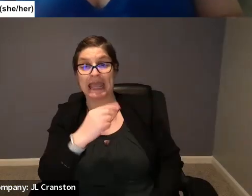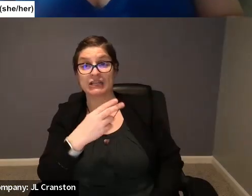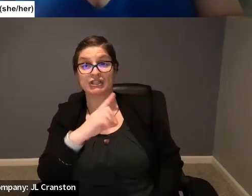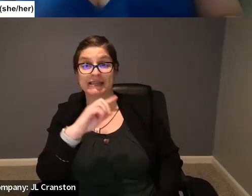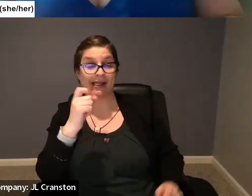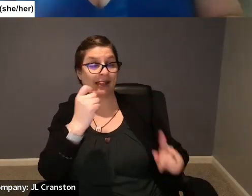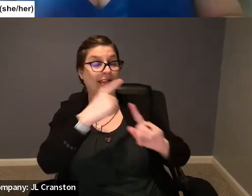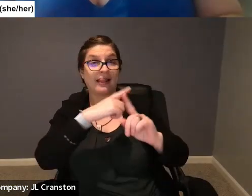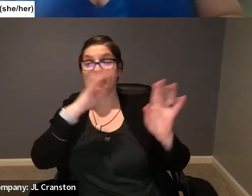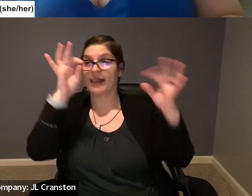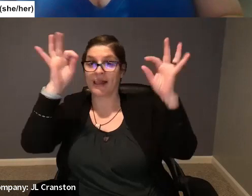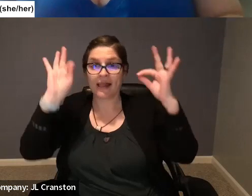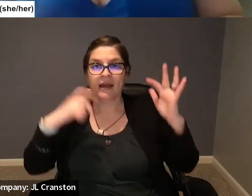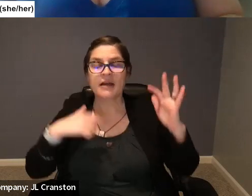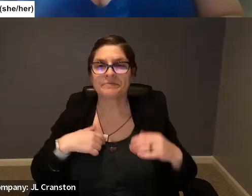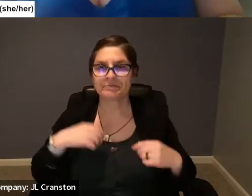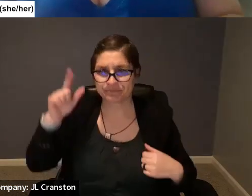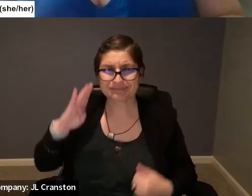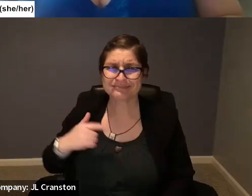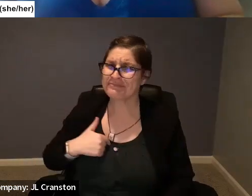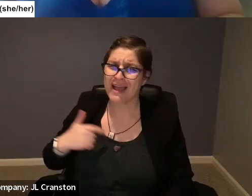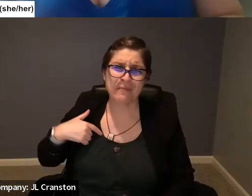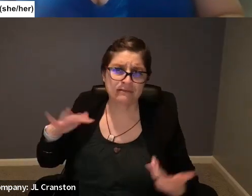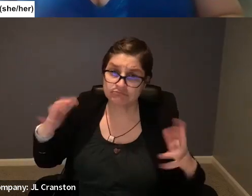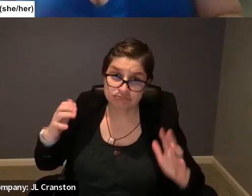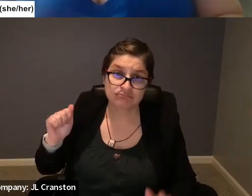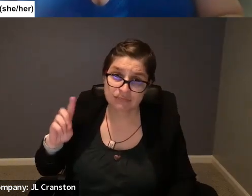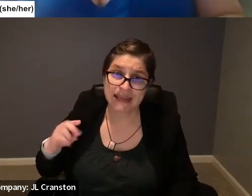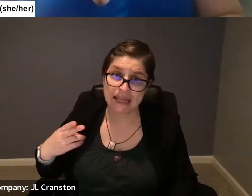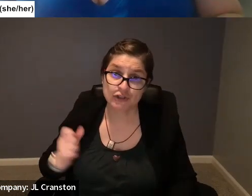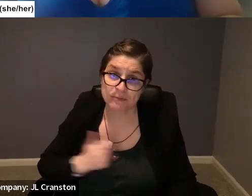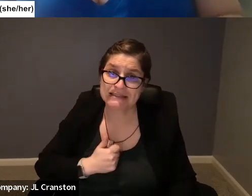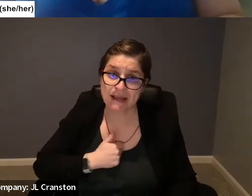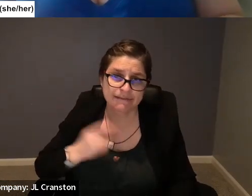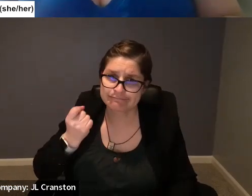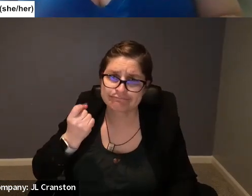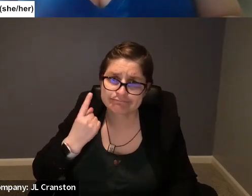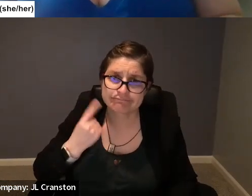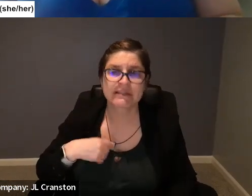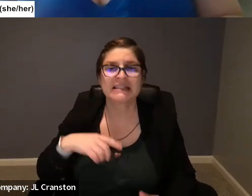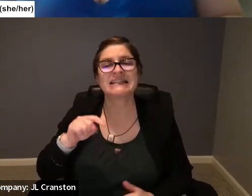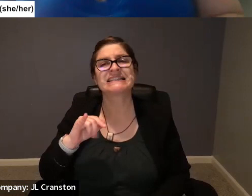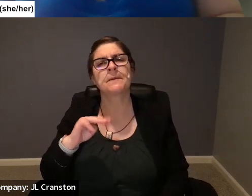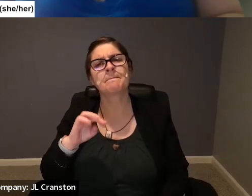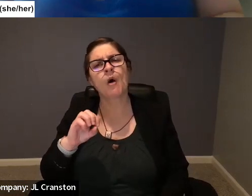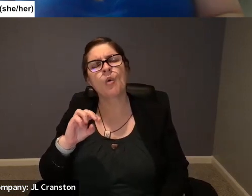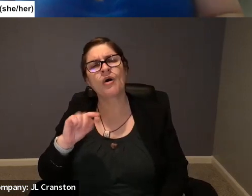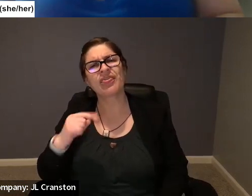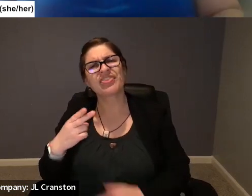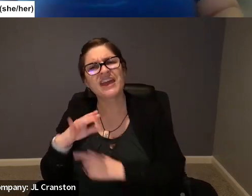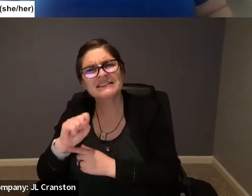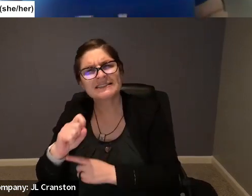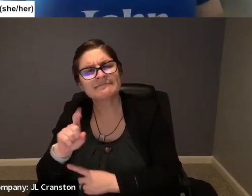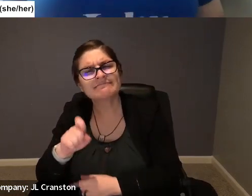Yeah, I mean, I'm a big mess of ADHD here too, so I understand. Timotheus asked, do you know of any love stories